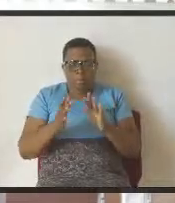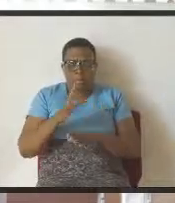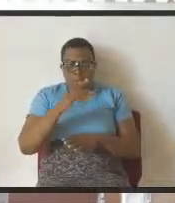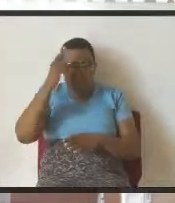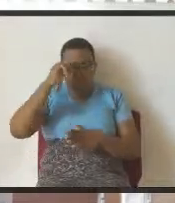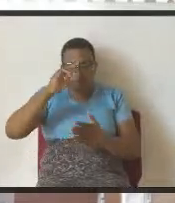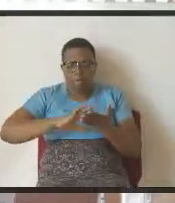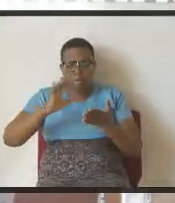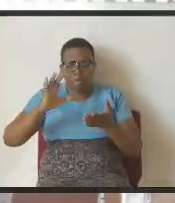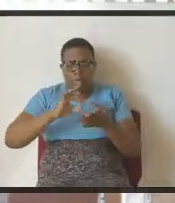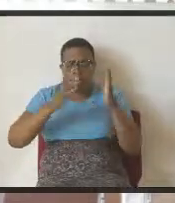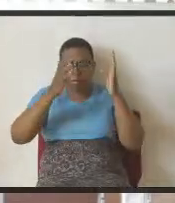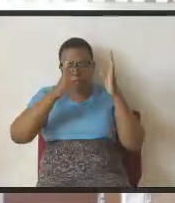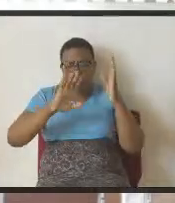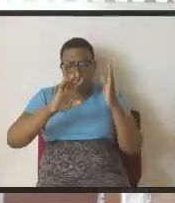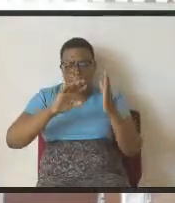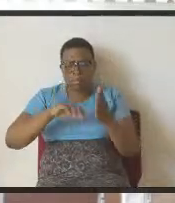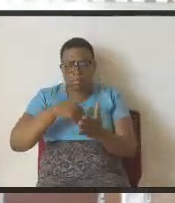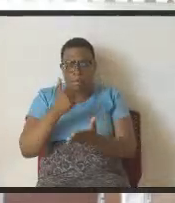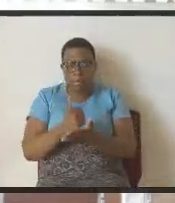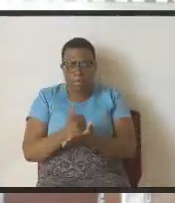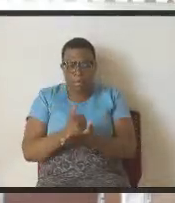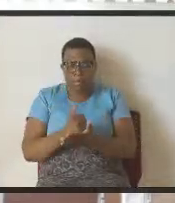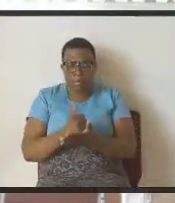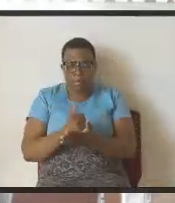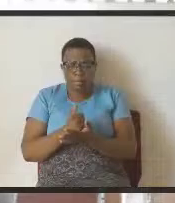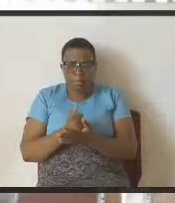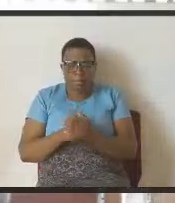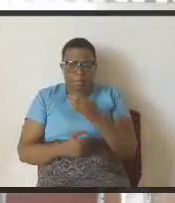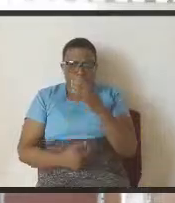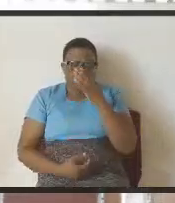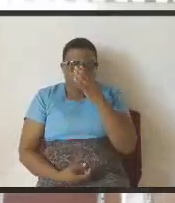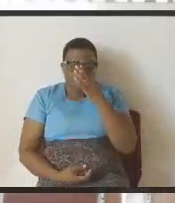God. Amen.